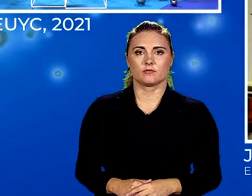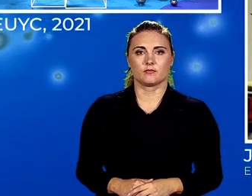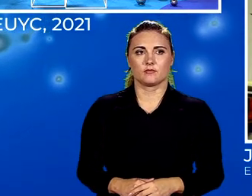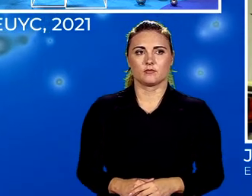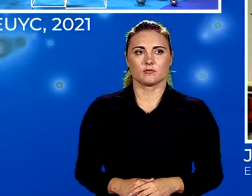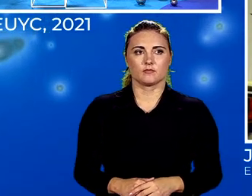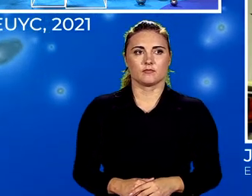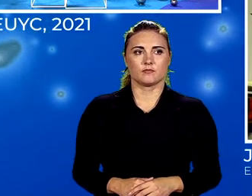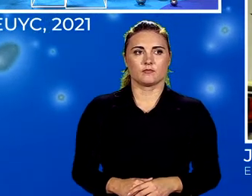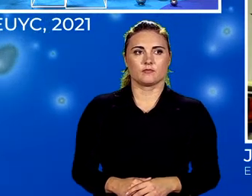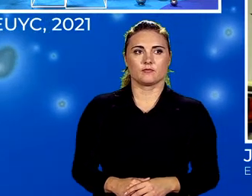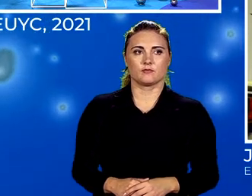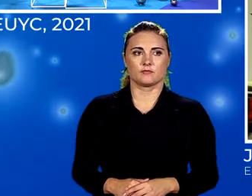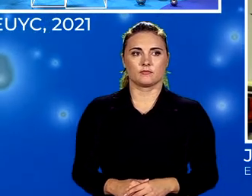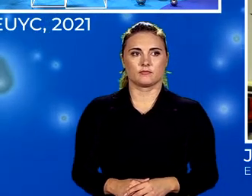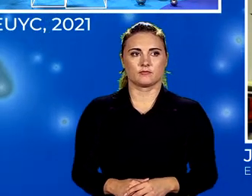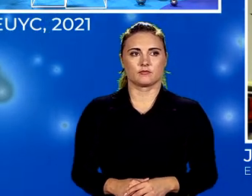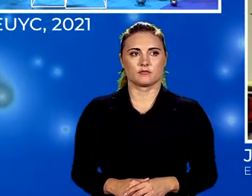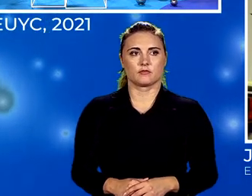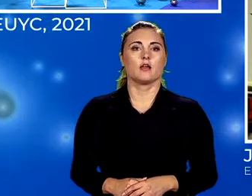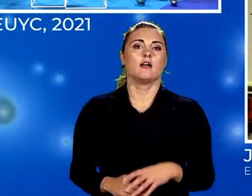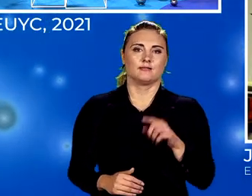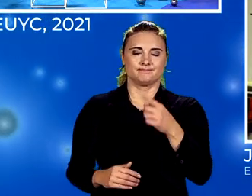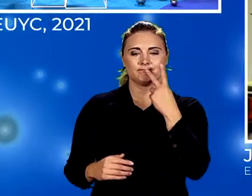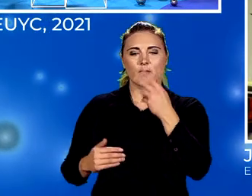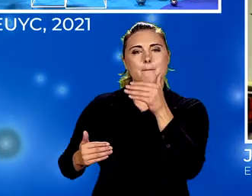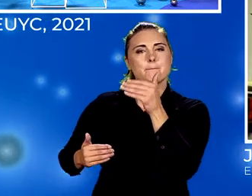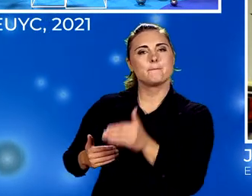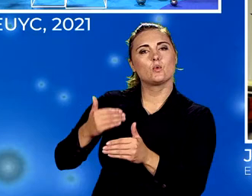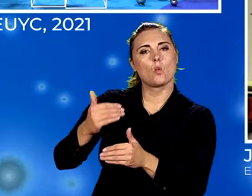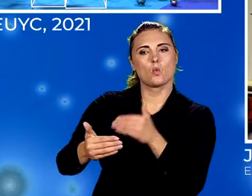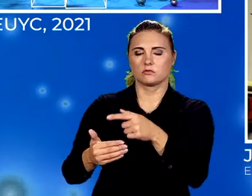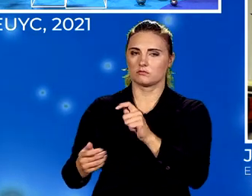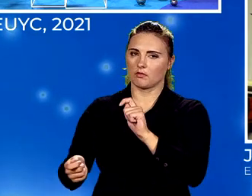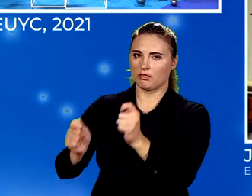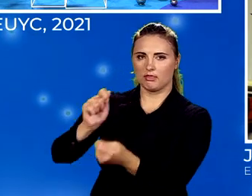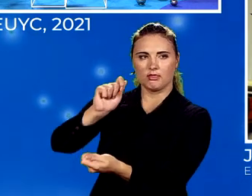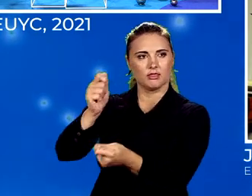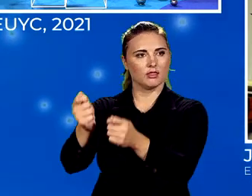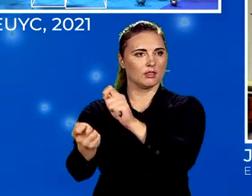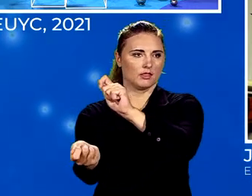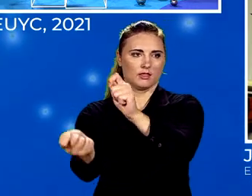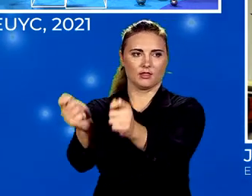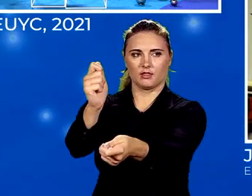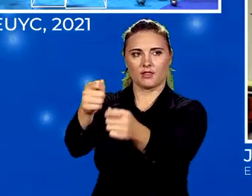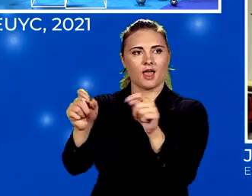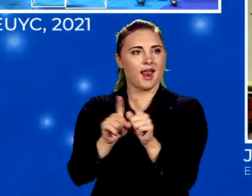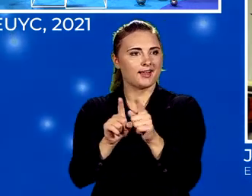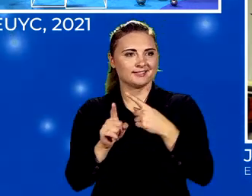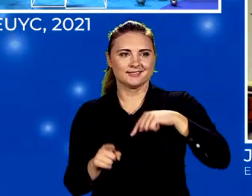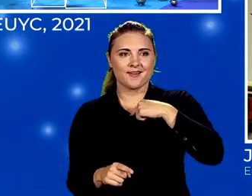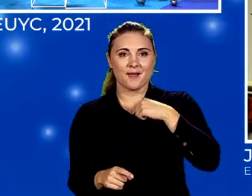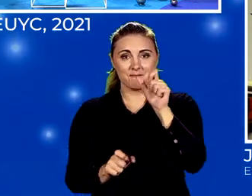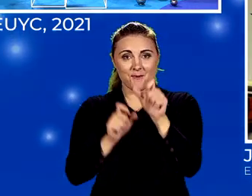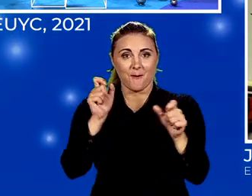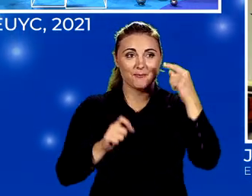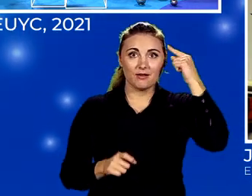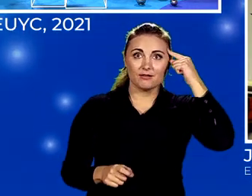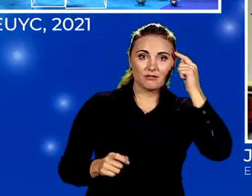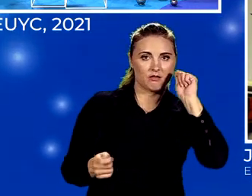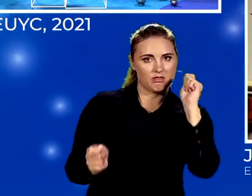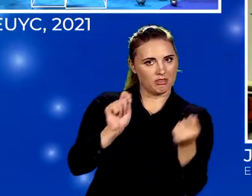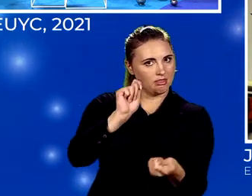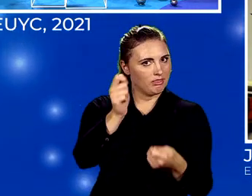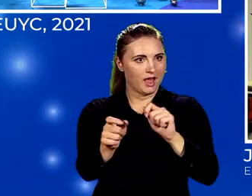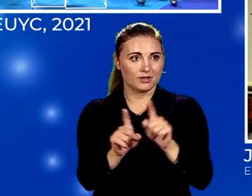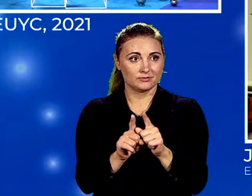process is constantly changing and it needs to be constantly evolving and changing. And the pandemic just highlighted us the need